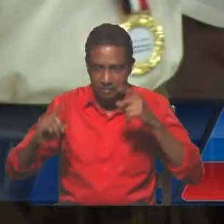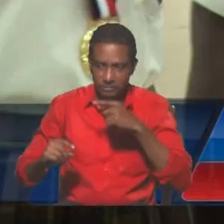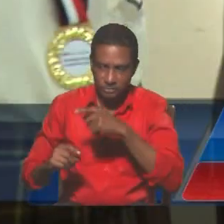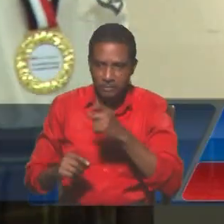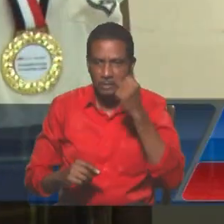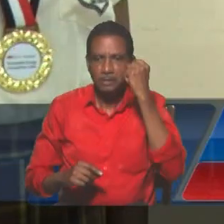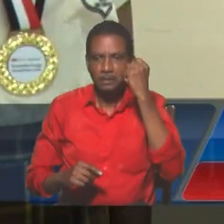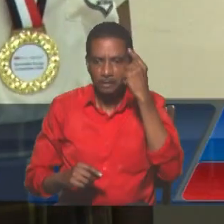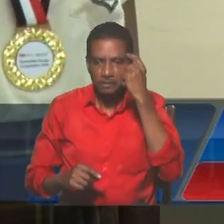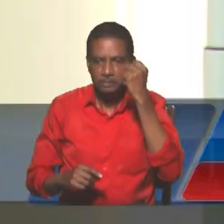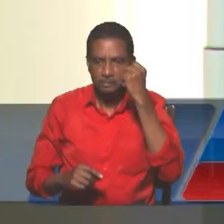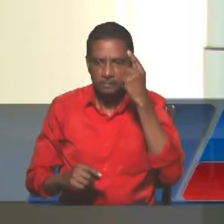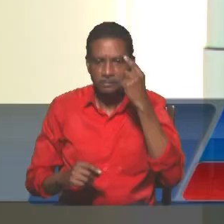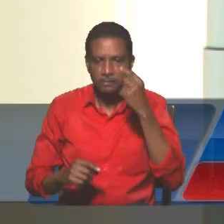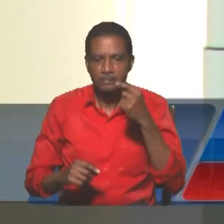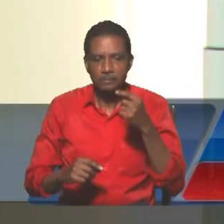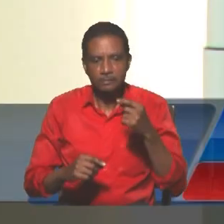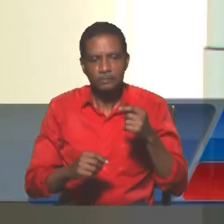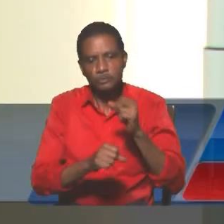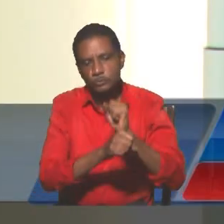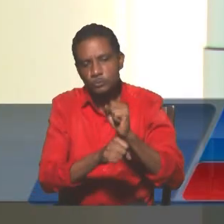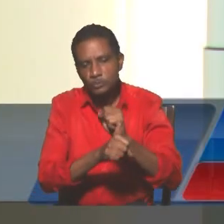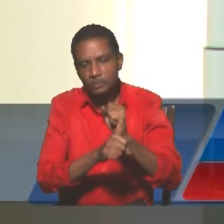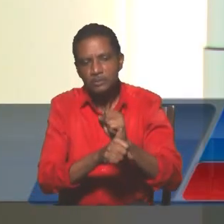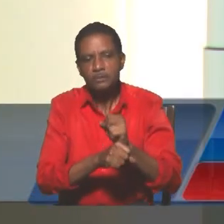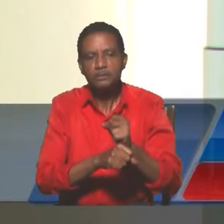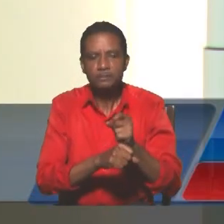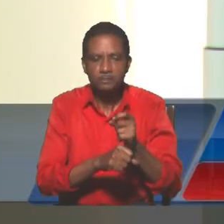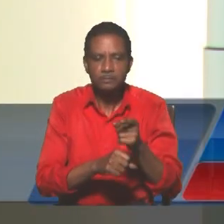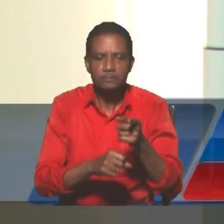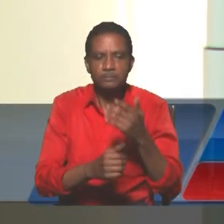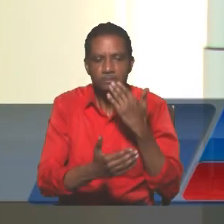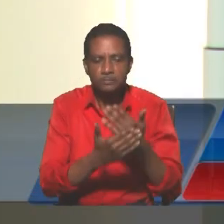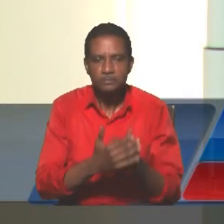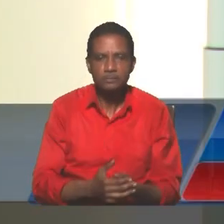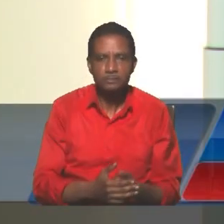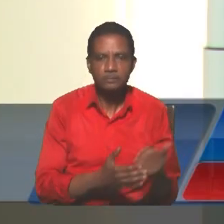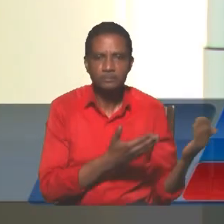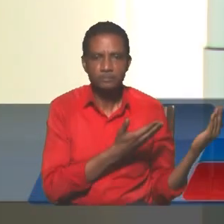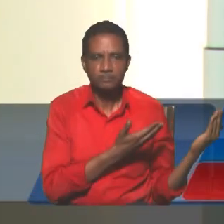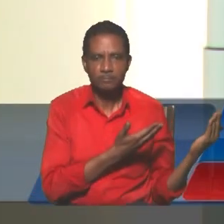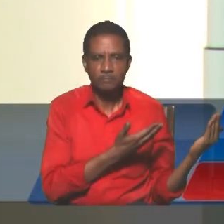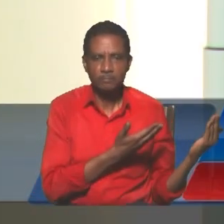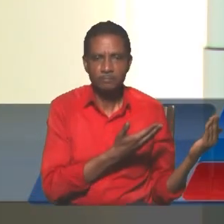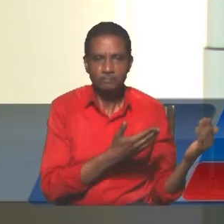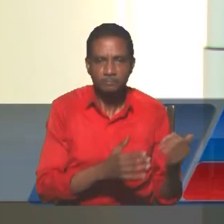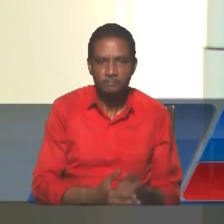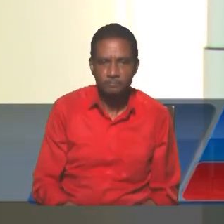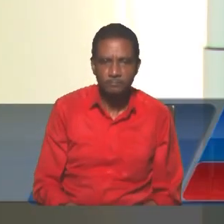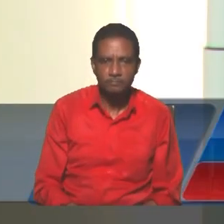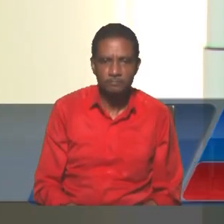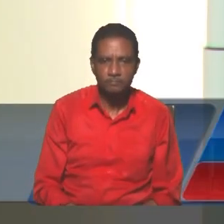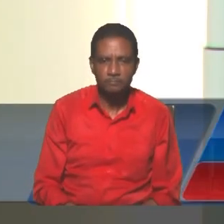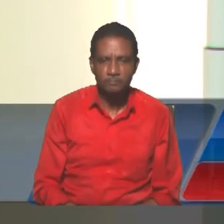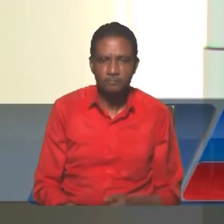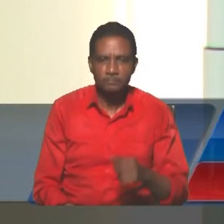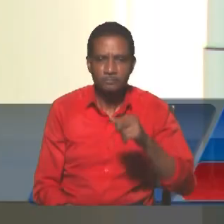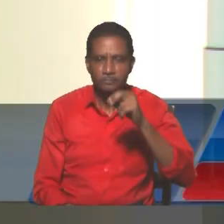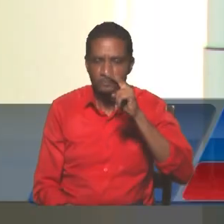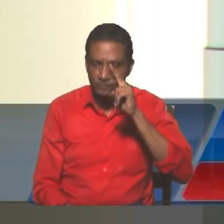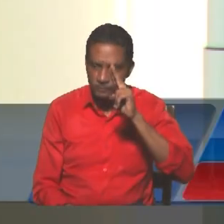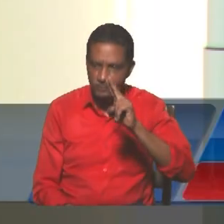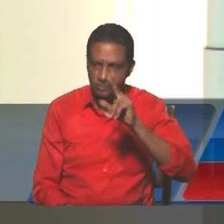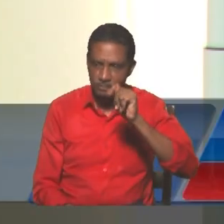being done. To point out and to bring to the fore again that UTT is at the forefront